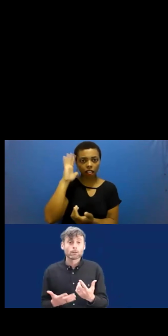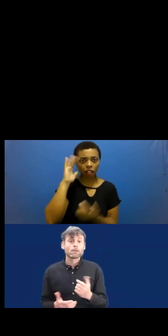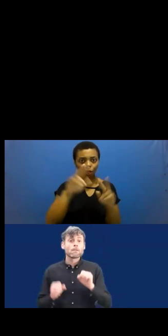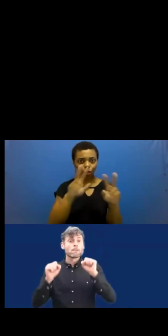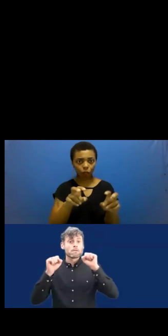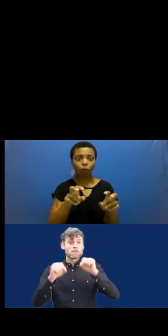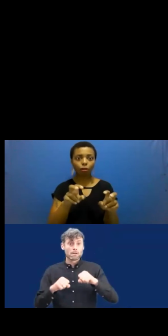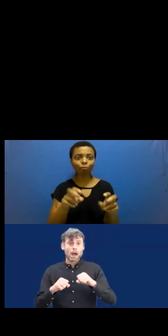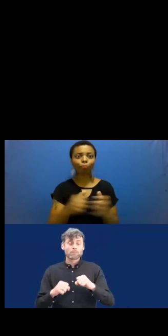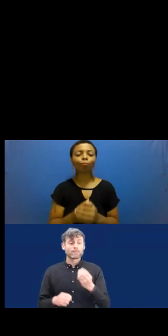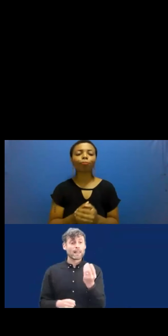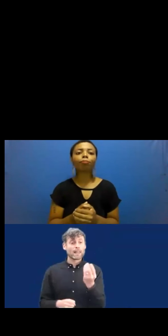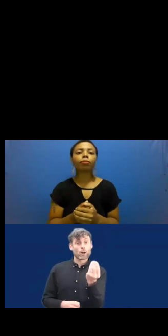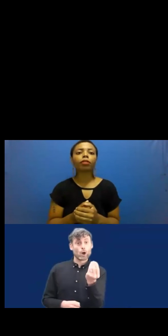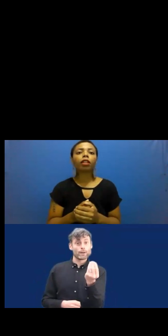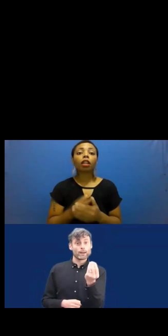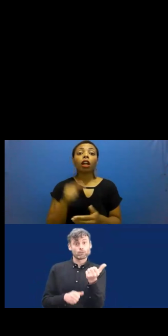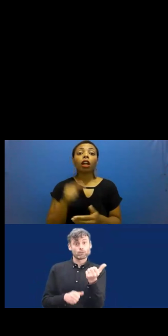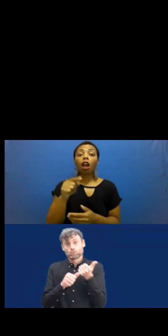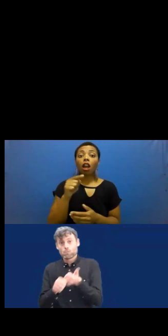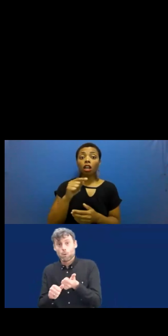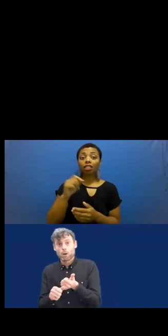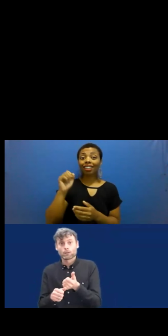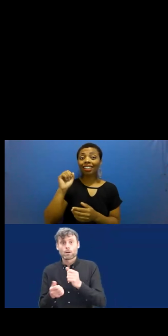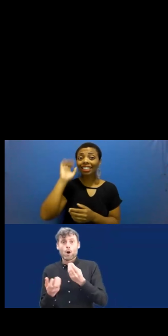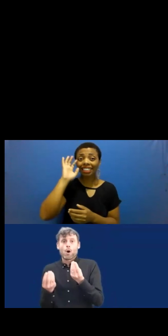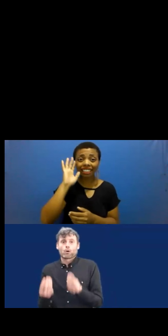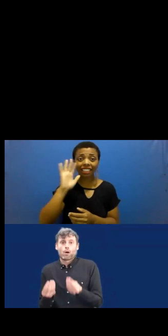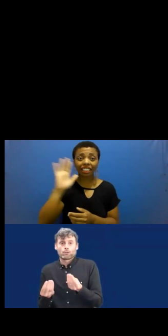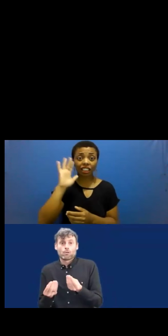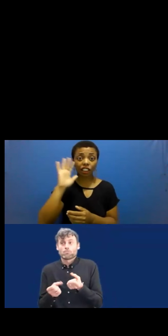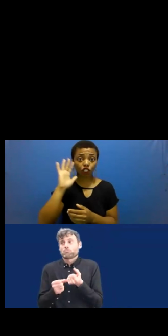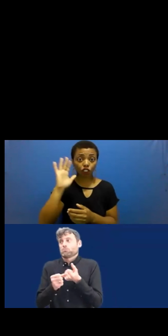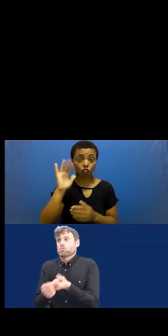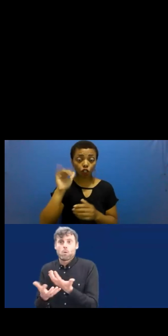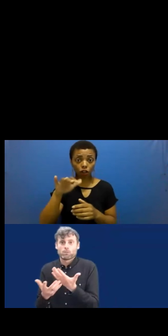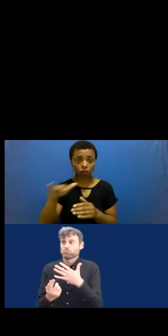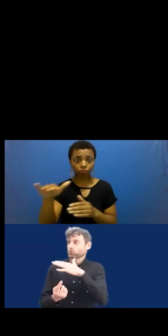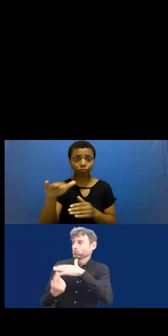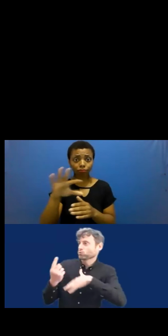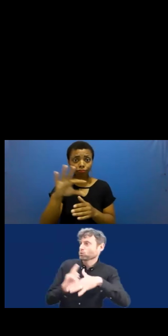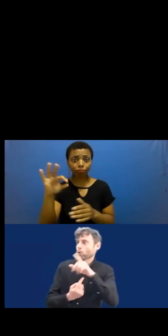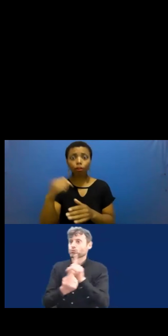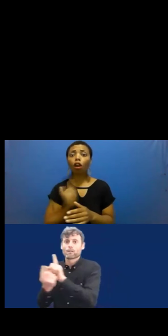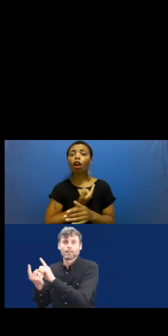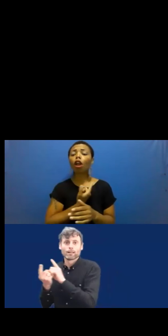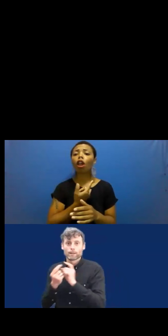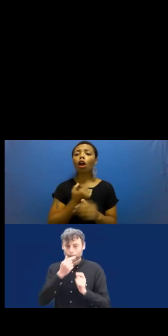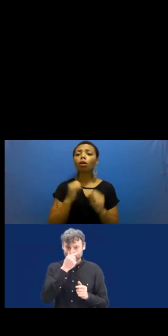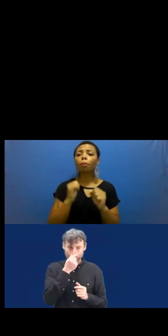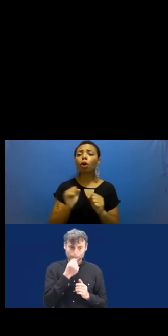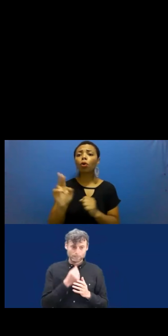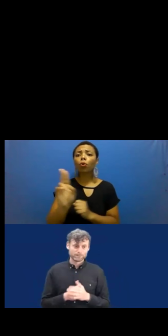Within the theoretical frame, core narrations were used for to